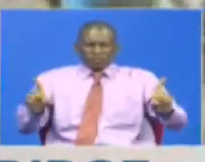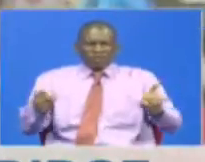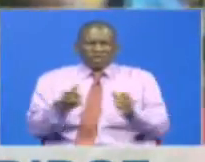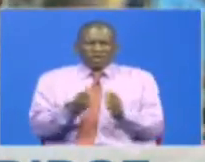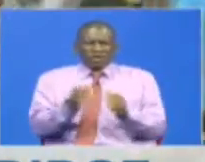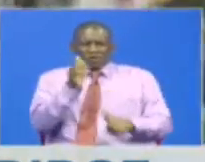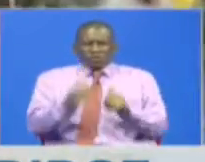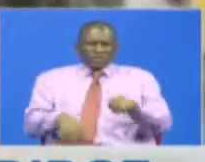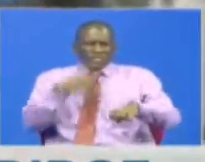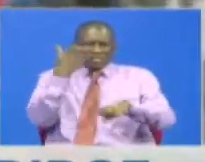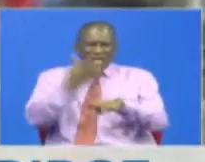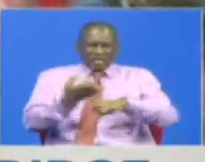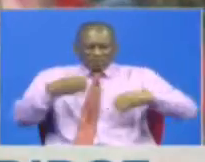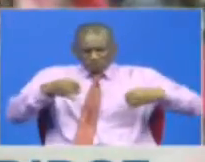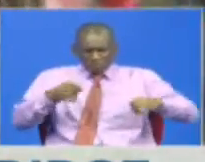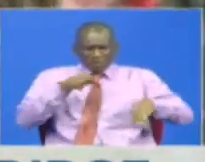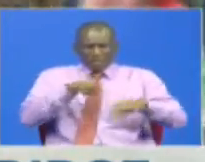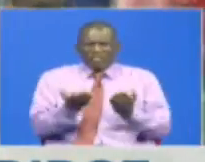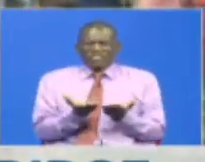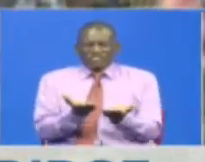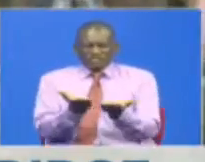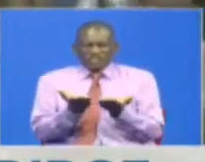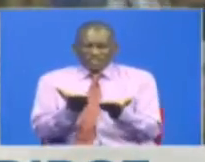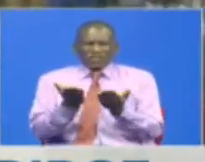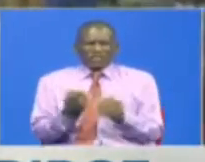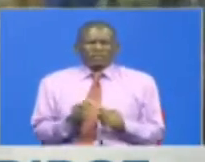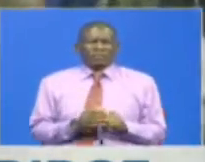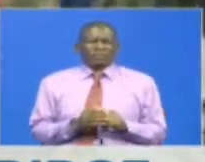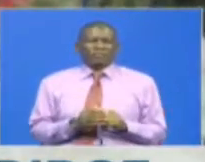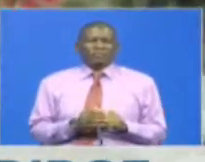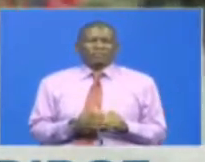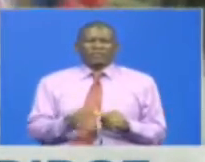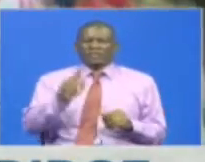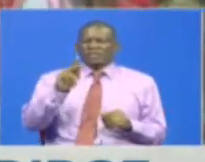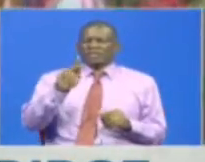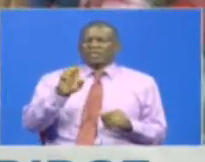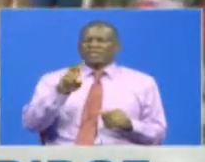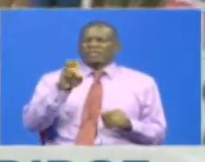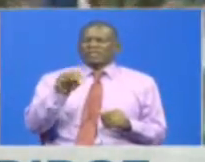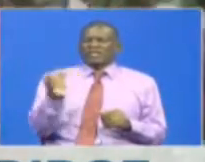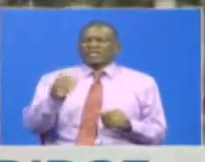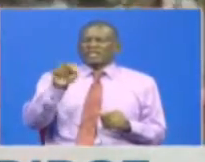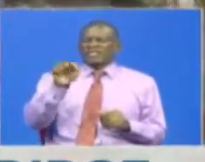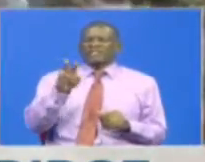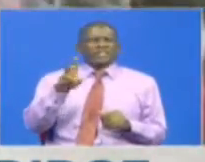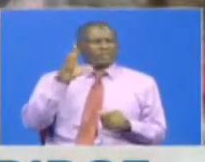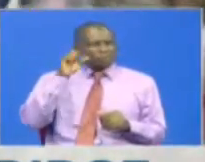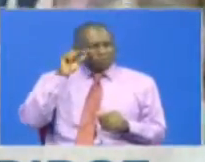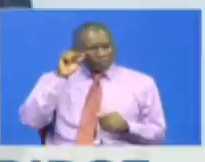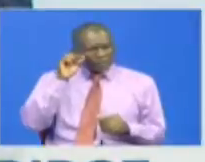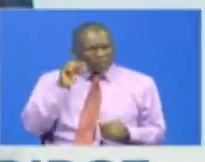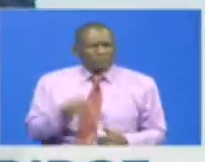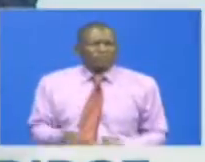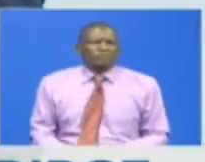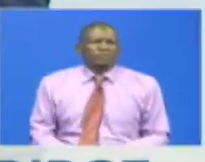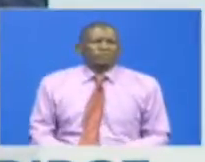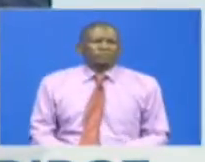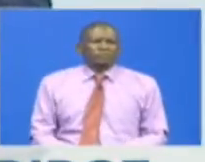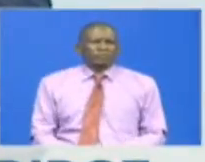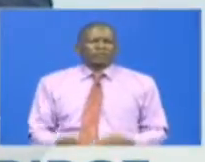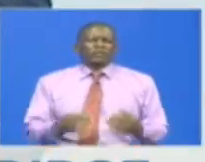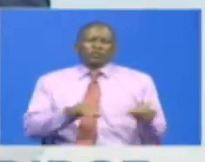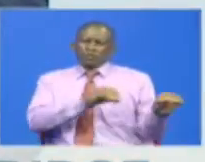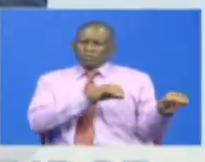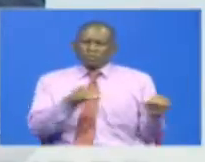is hard to implement at the ferry crossing channel. Kevin Mutai, NTV, Mombasa. And moving on to the